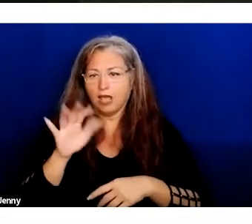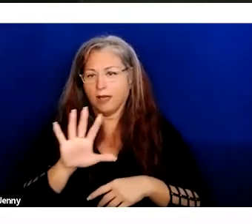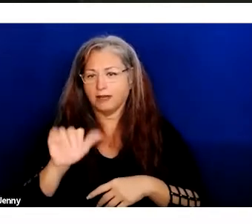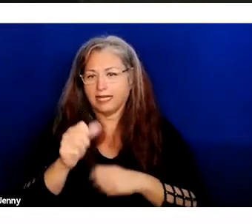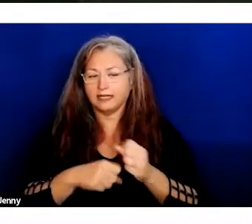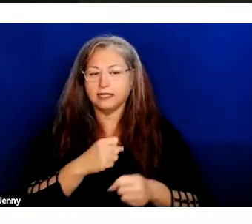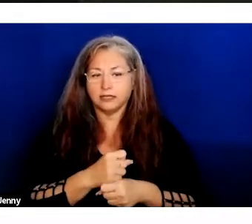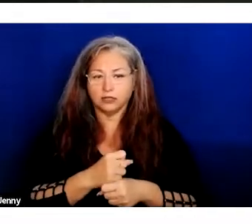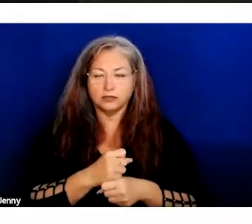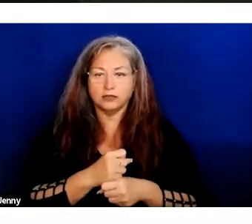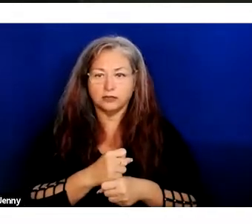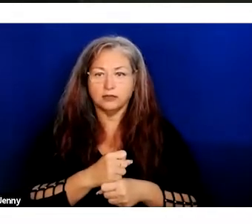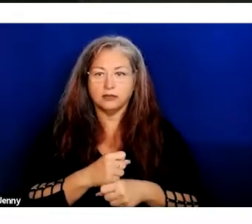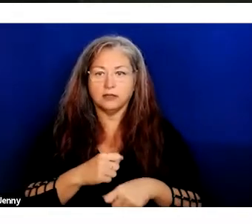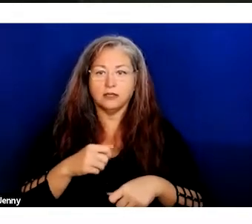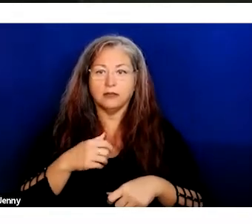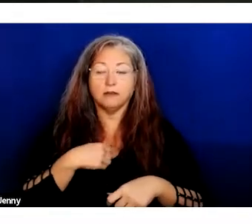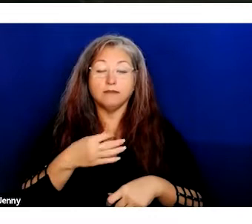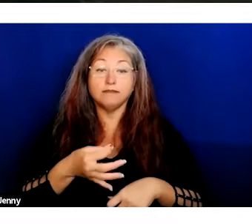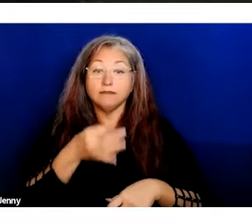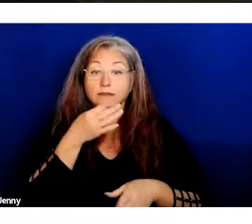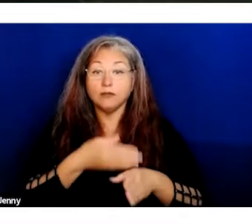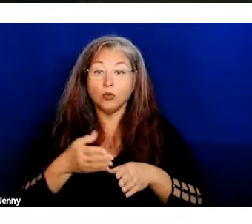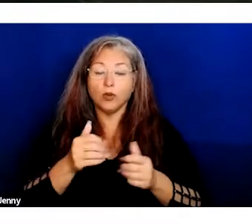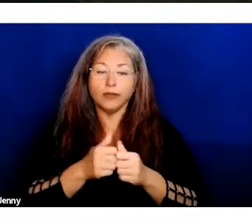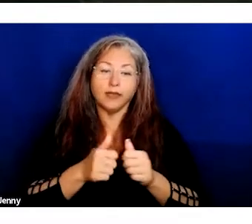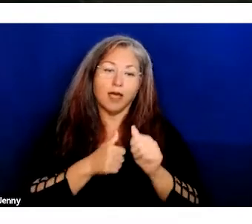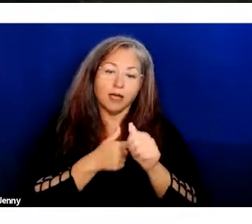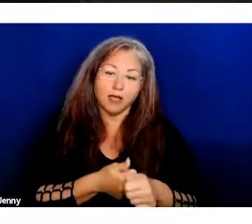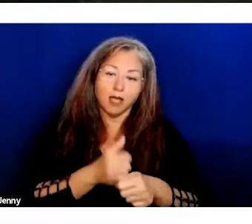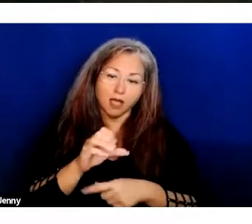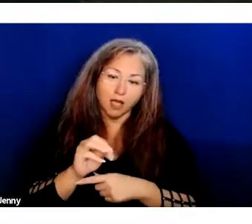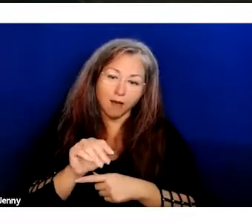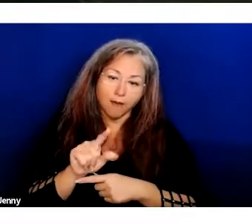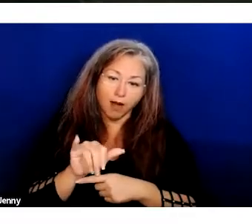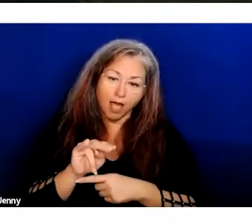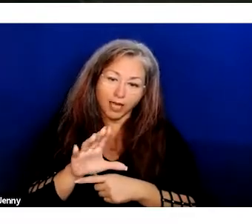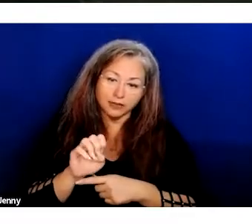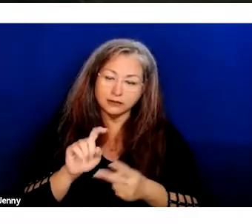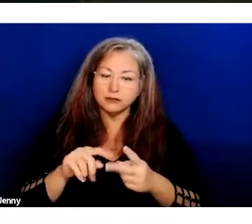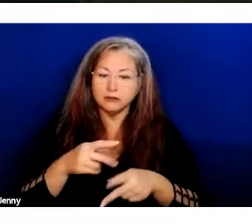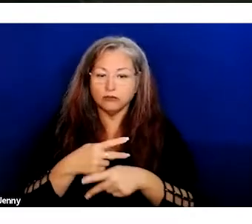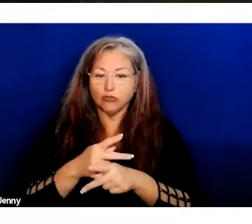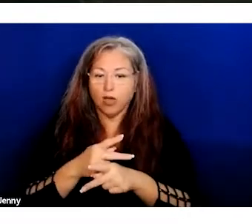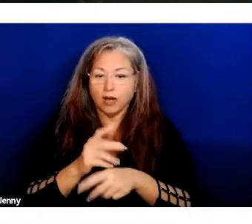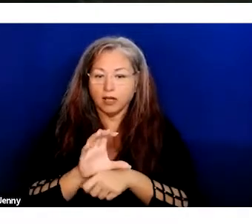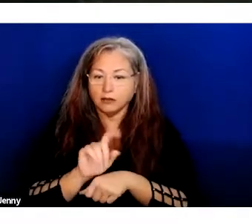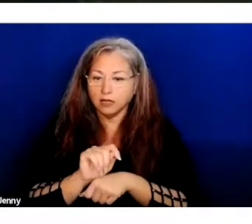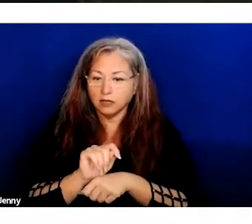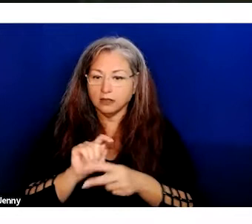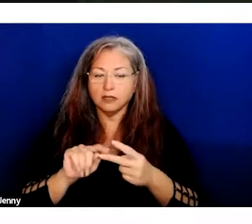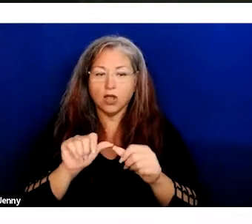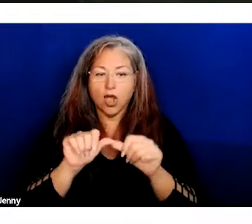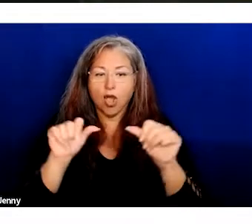now. My expertise is in compliance, product consulting, and